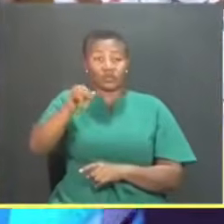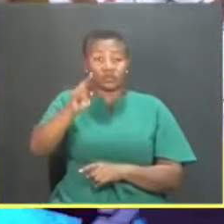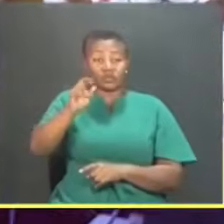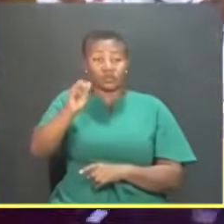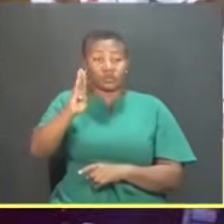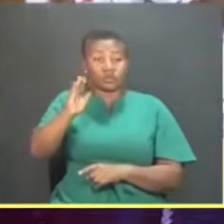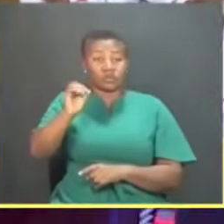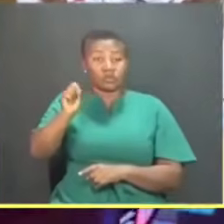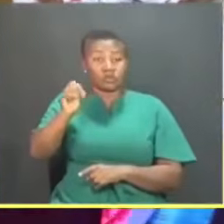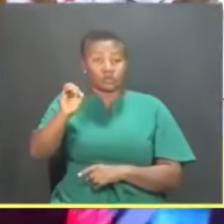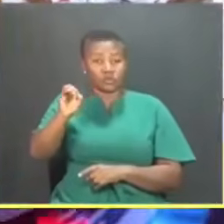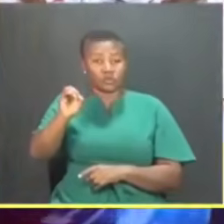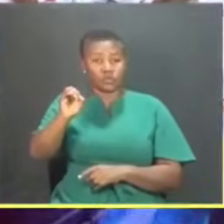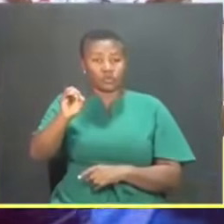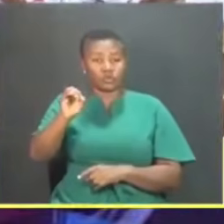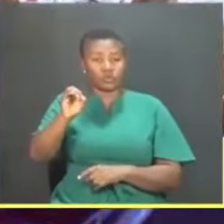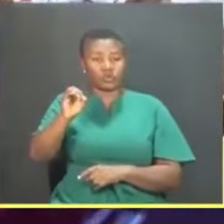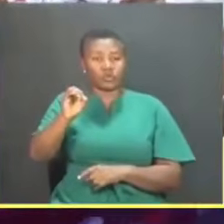church